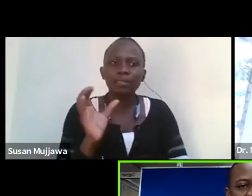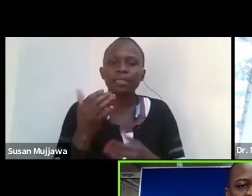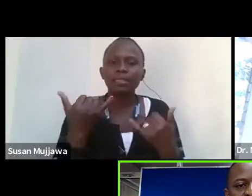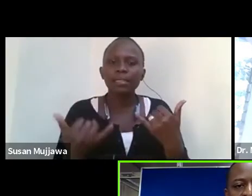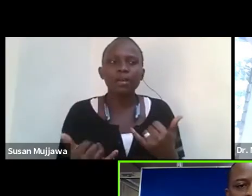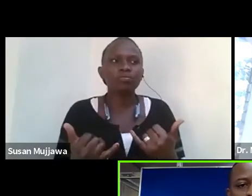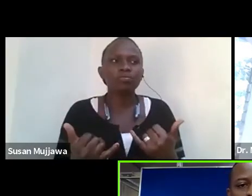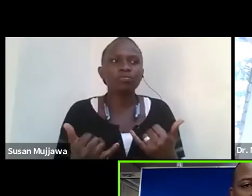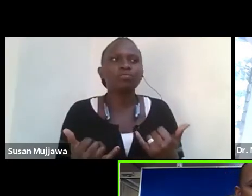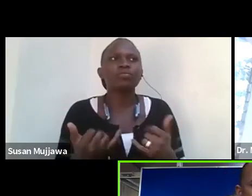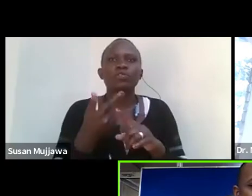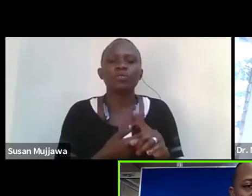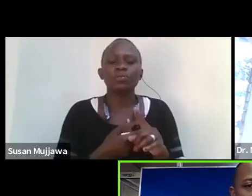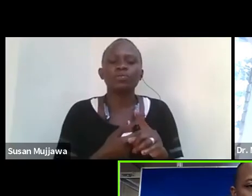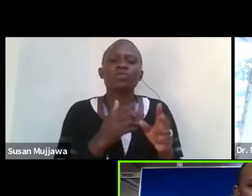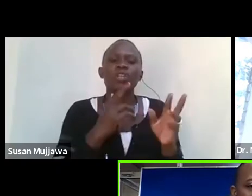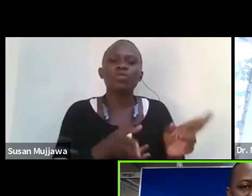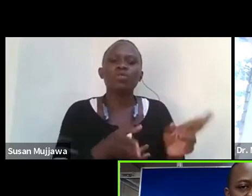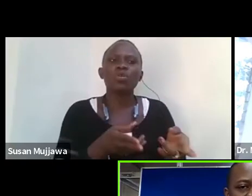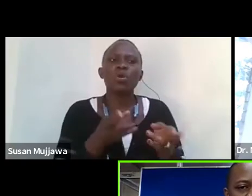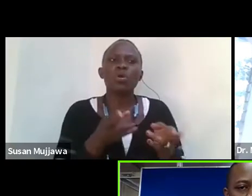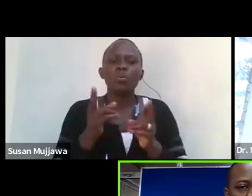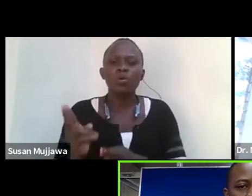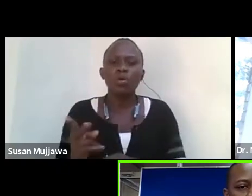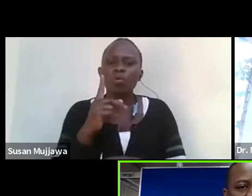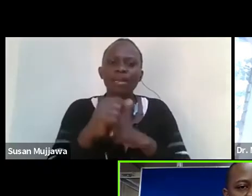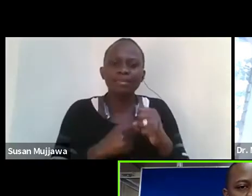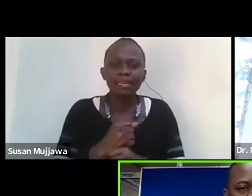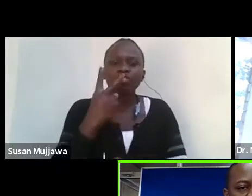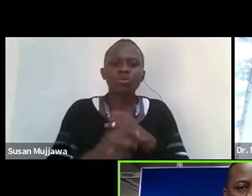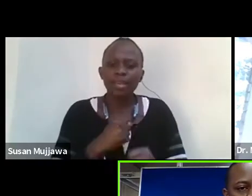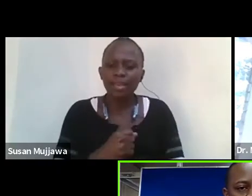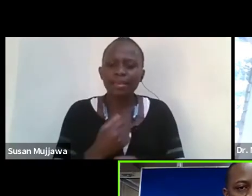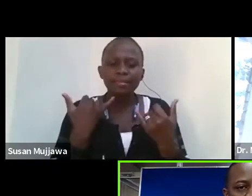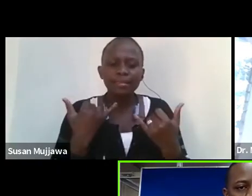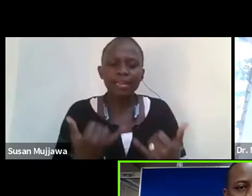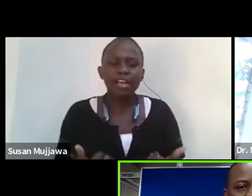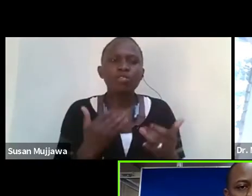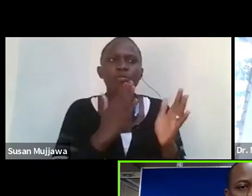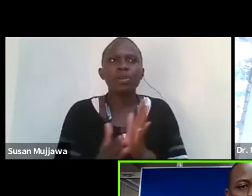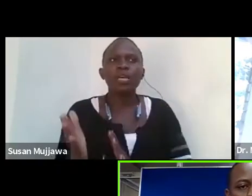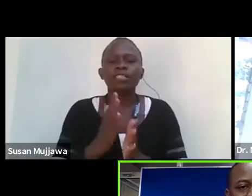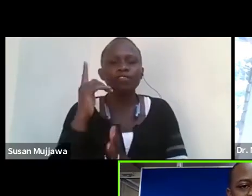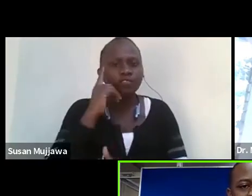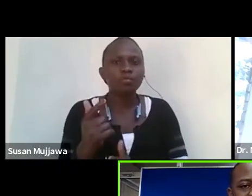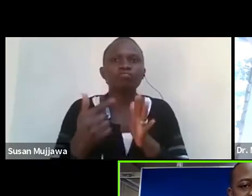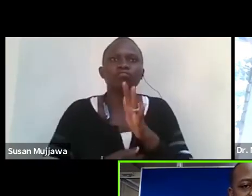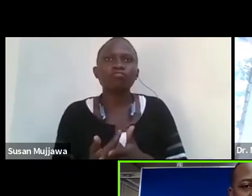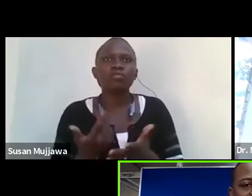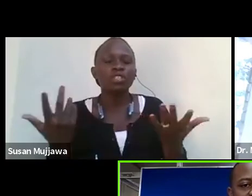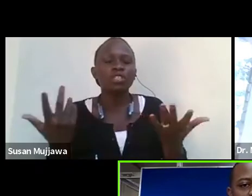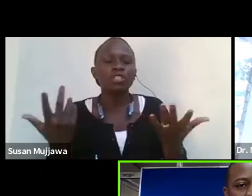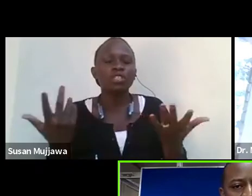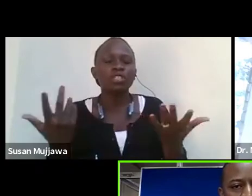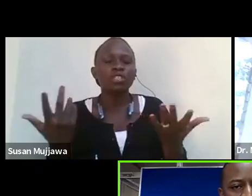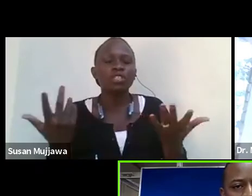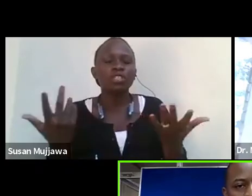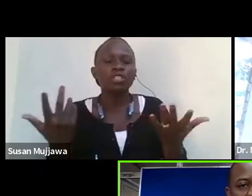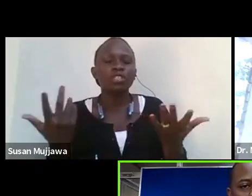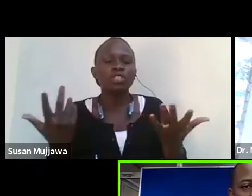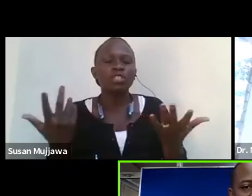our normal 1 year, 2 year plans, and it's more now you're planning for scenarios. You're planning for what happens after the